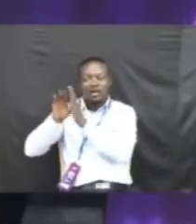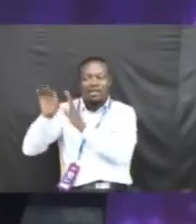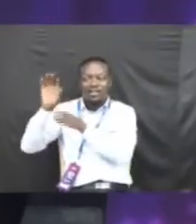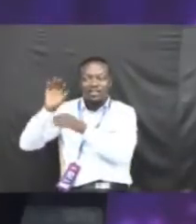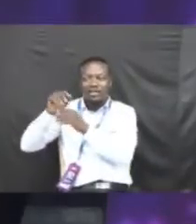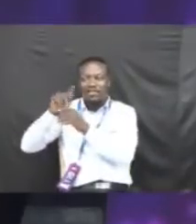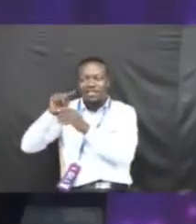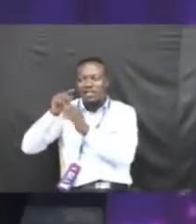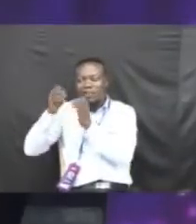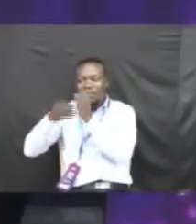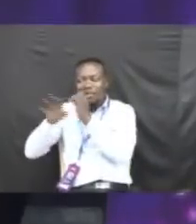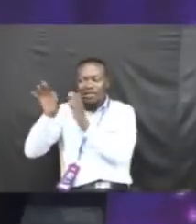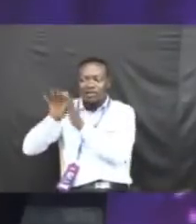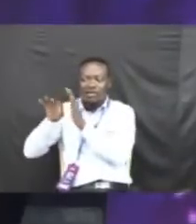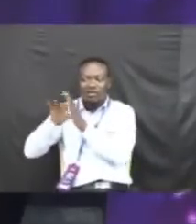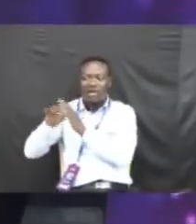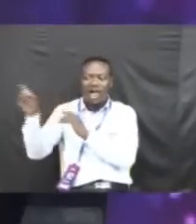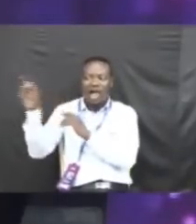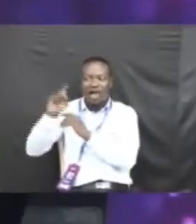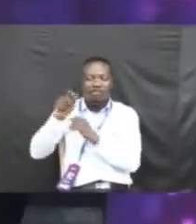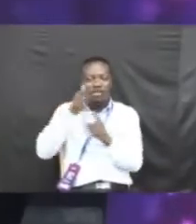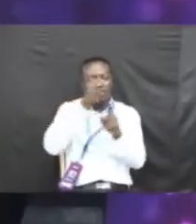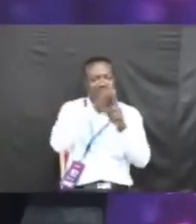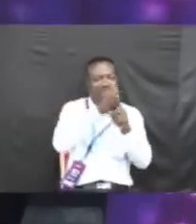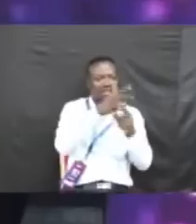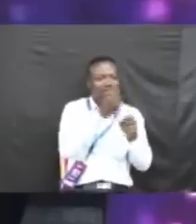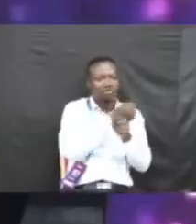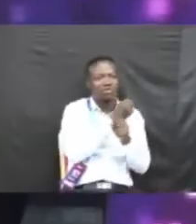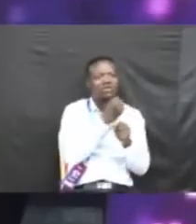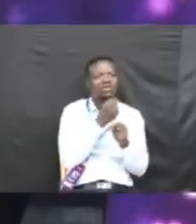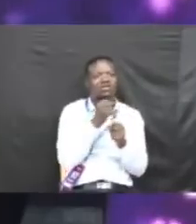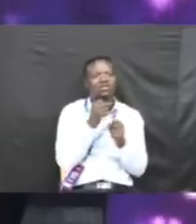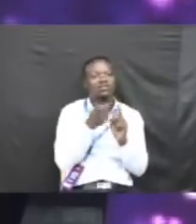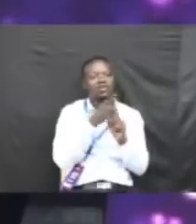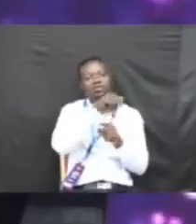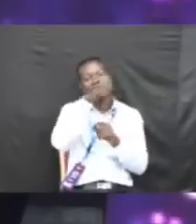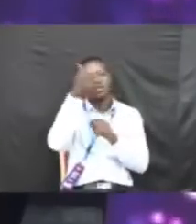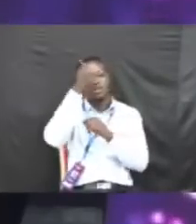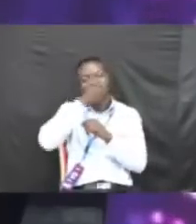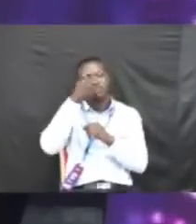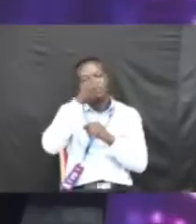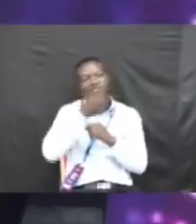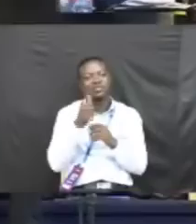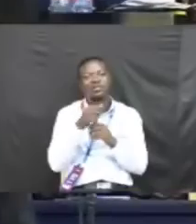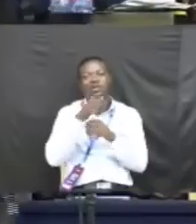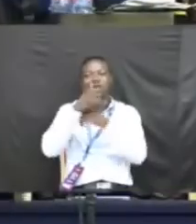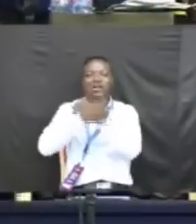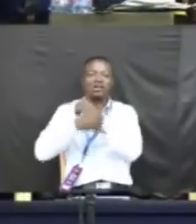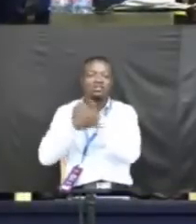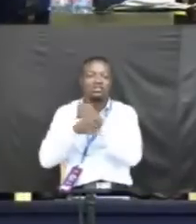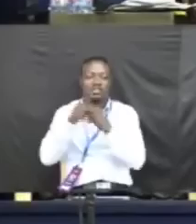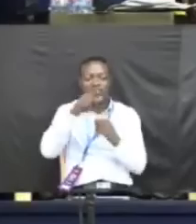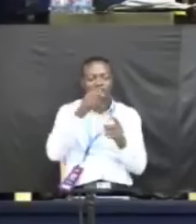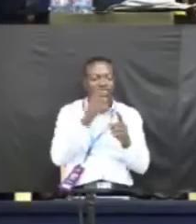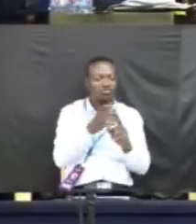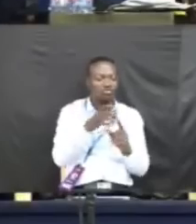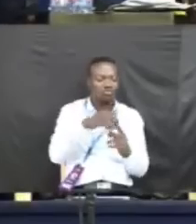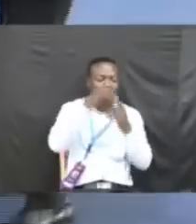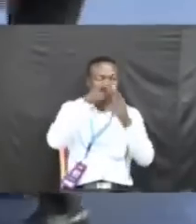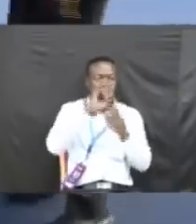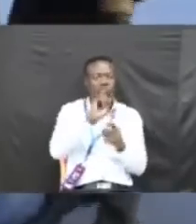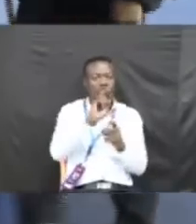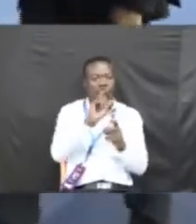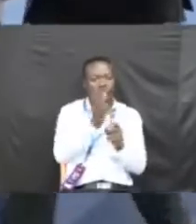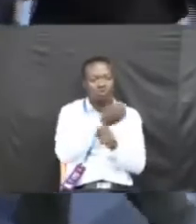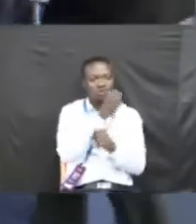practitioners nominated for this award from other African countries We are indeed